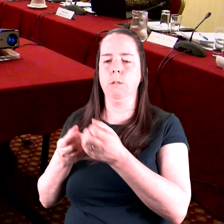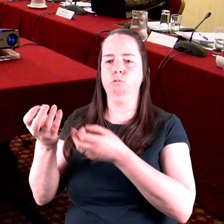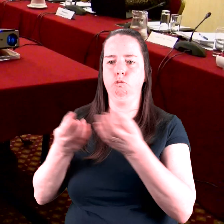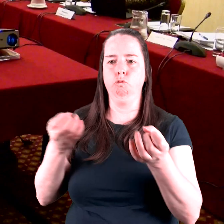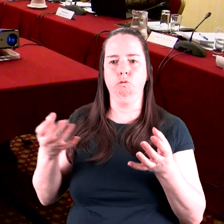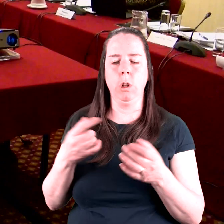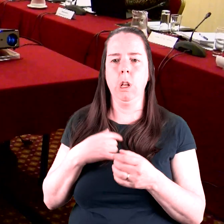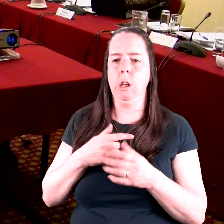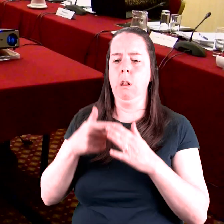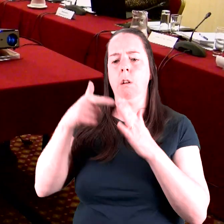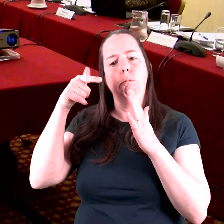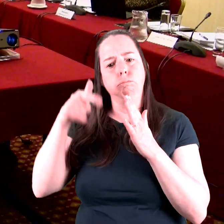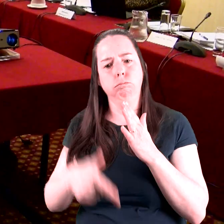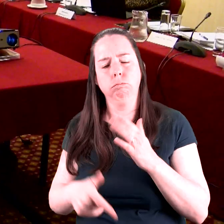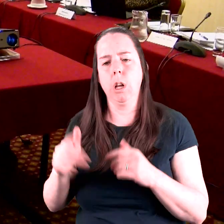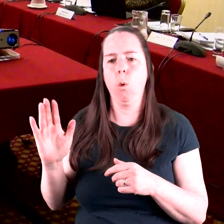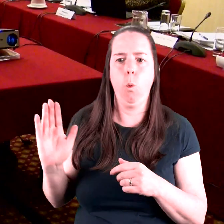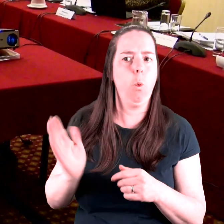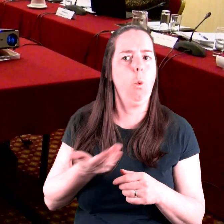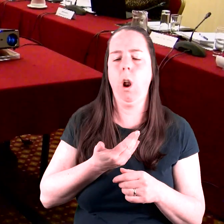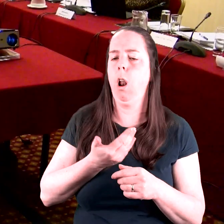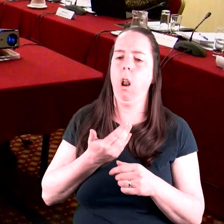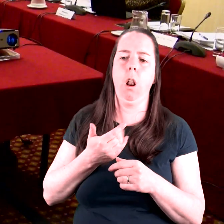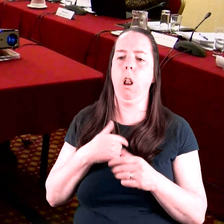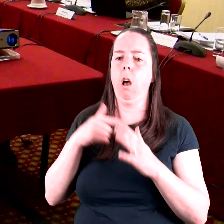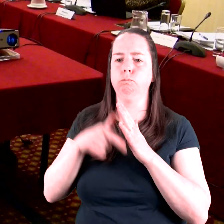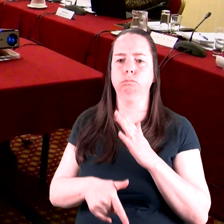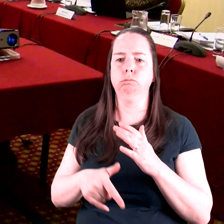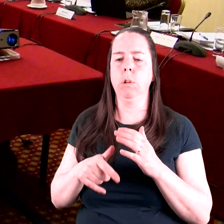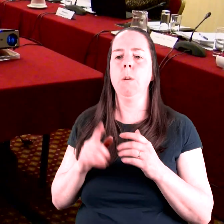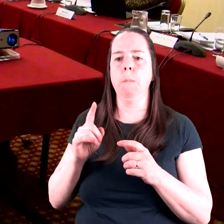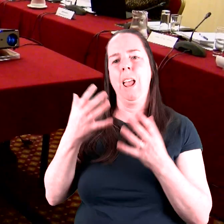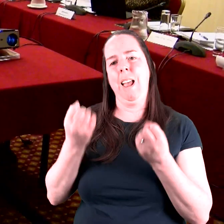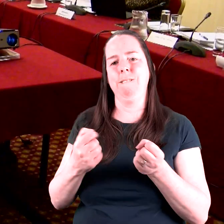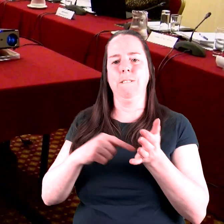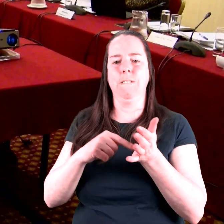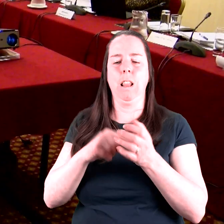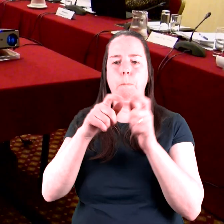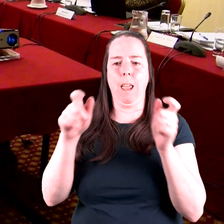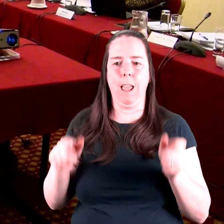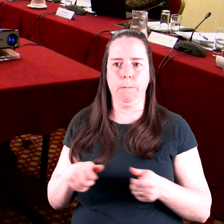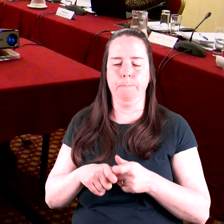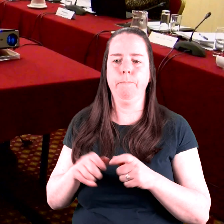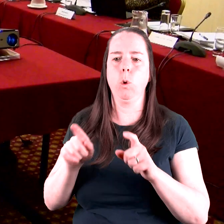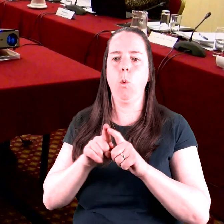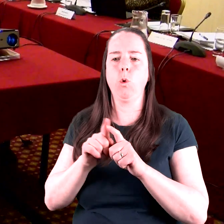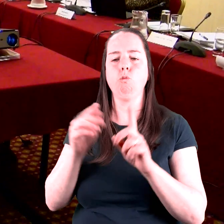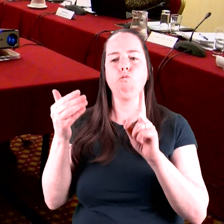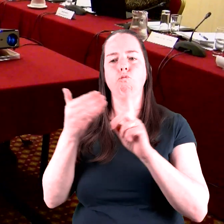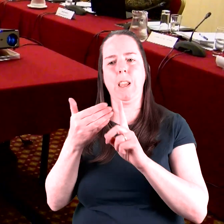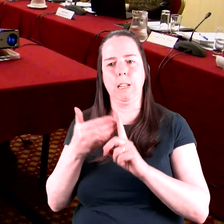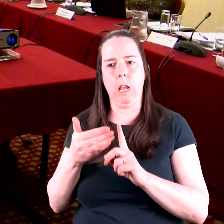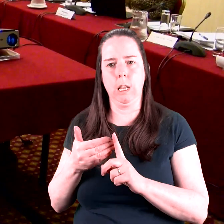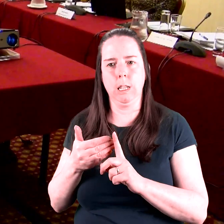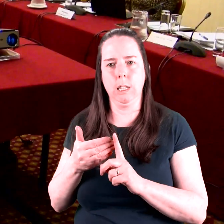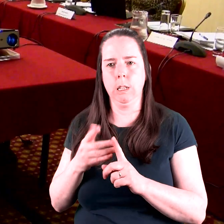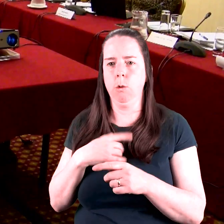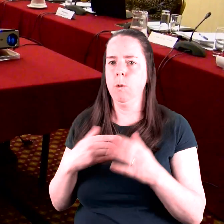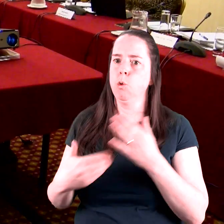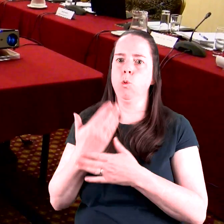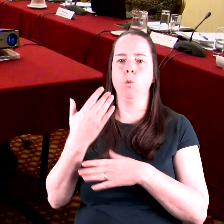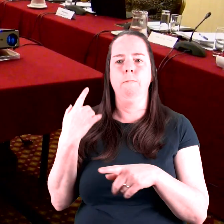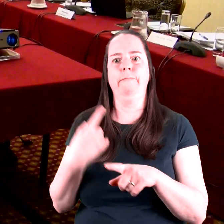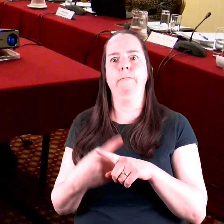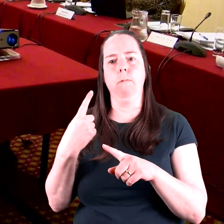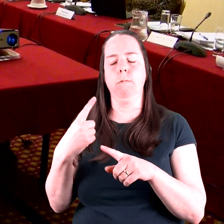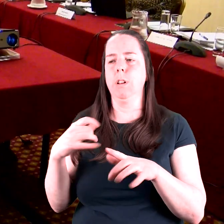to innovate during that time. I won't go into the detail of them, but you do have all of those in your pack. But we also recognised that it